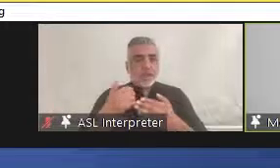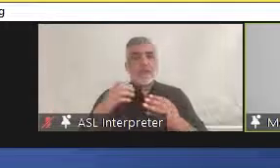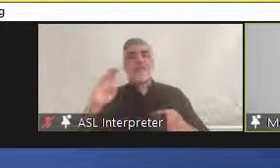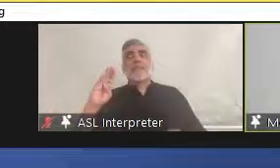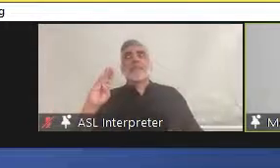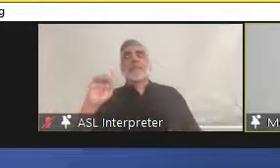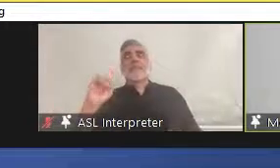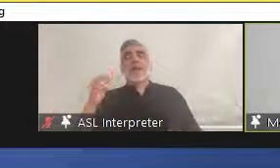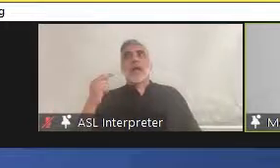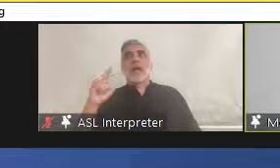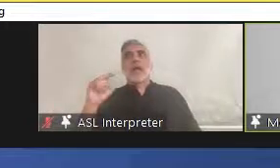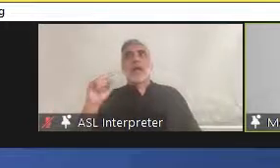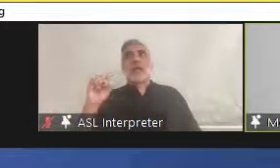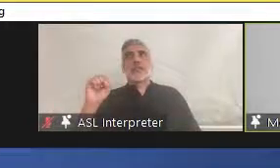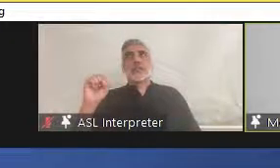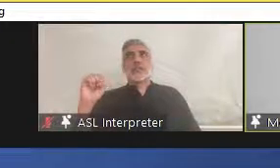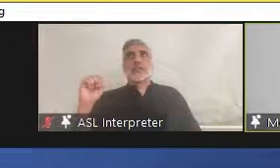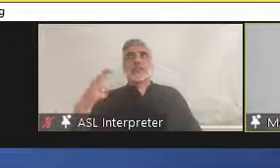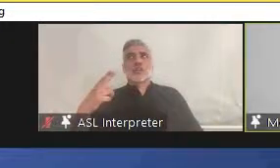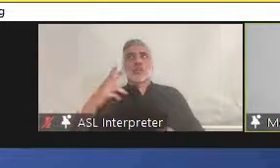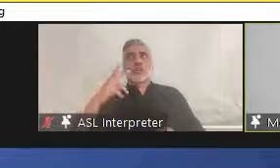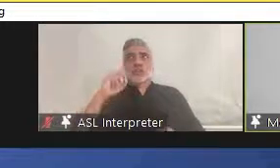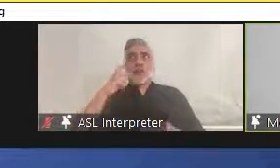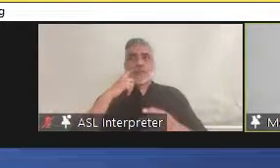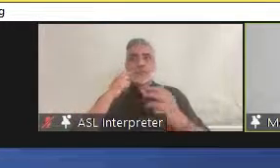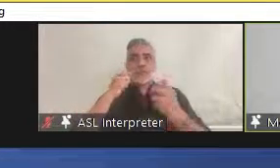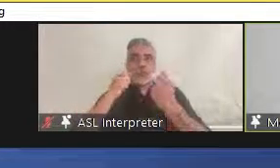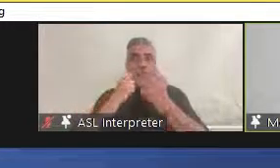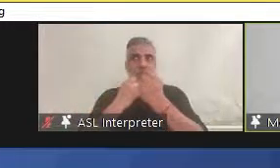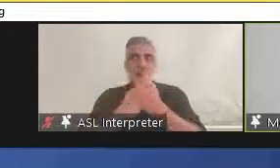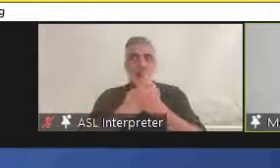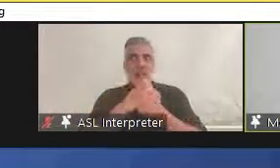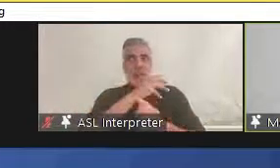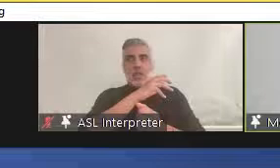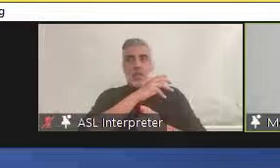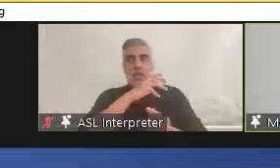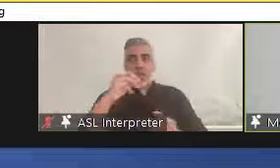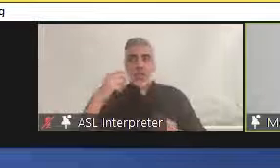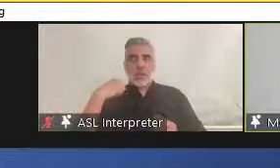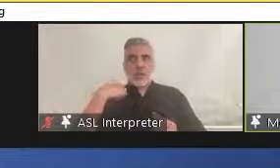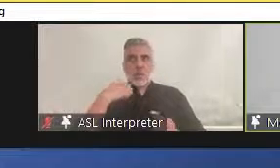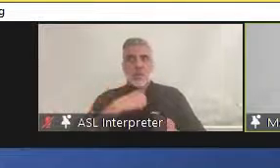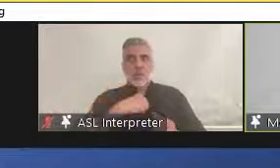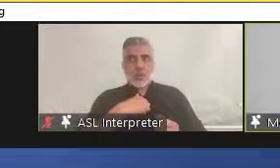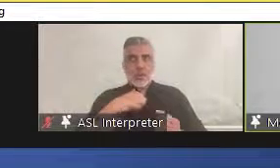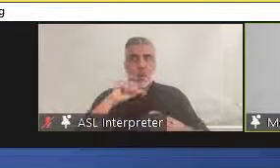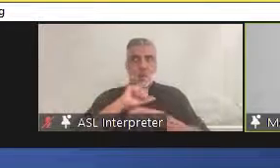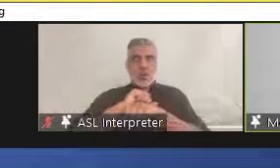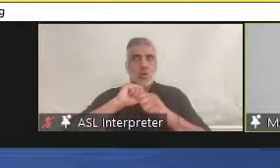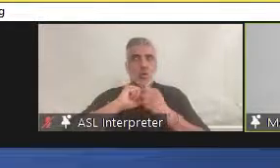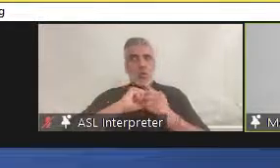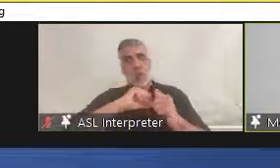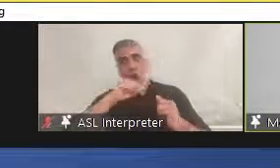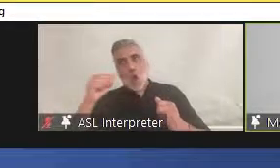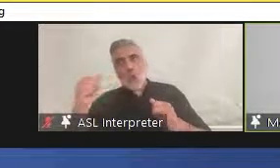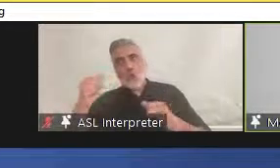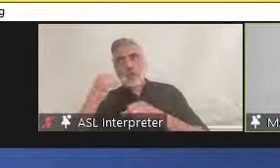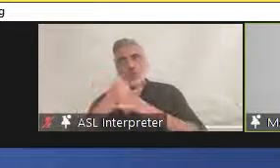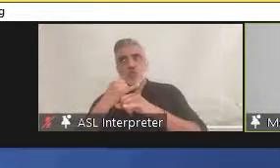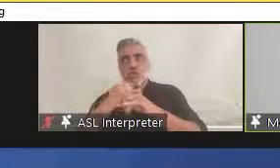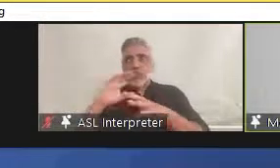major country for garments exported. And we are working with other institutions for providing